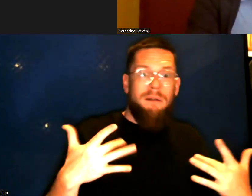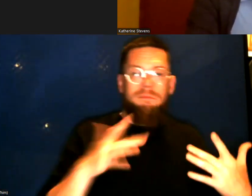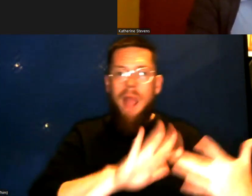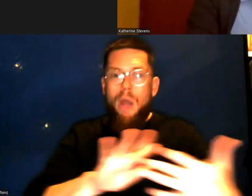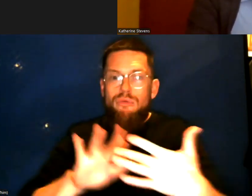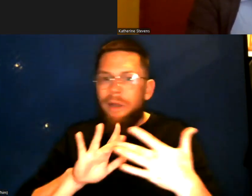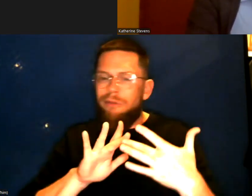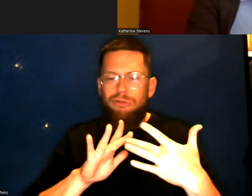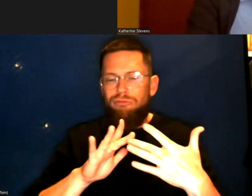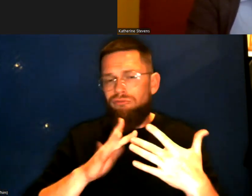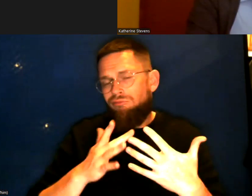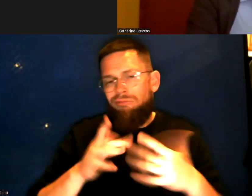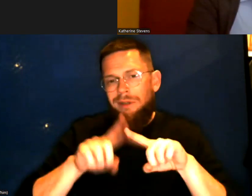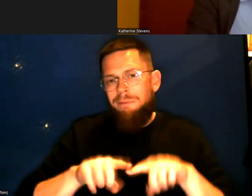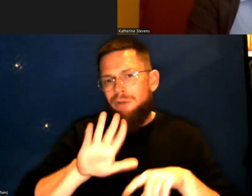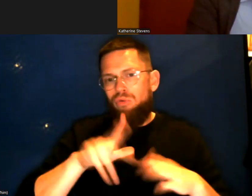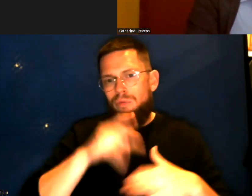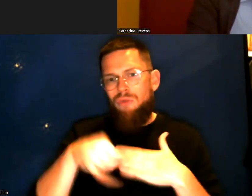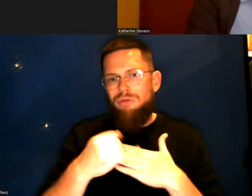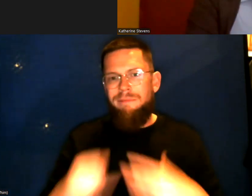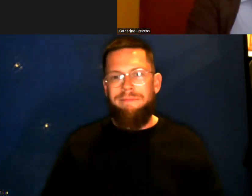for your project.